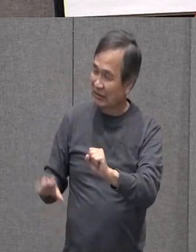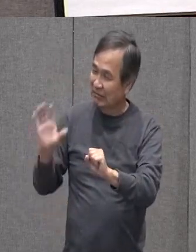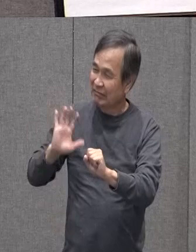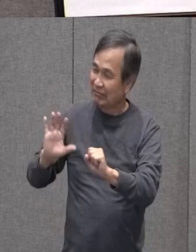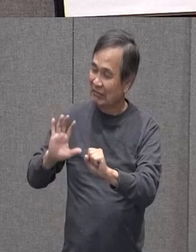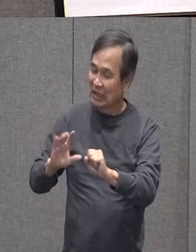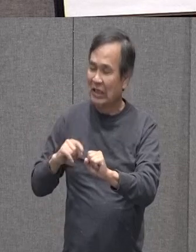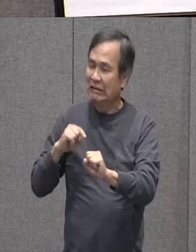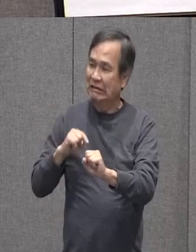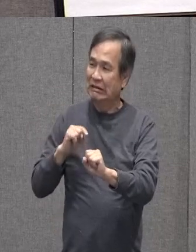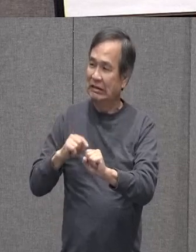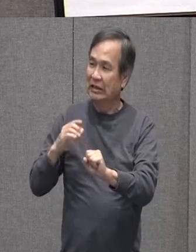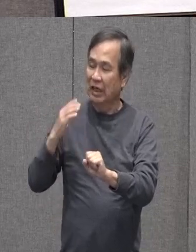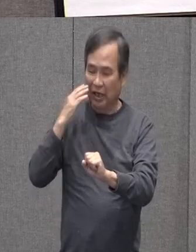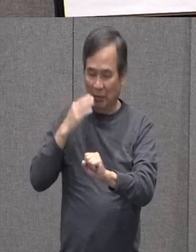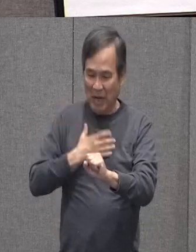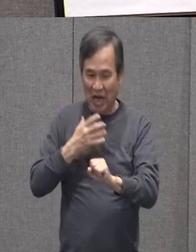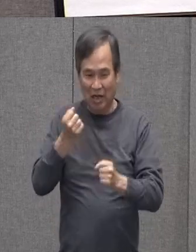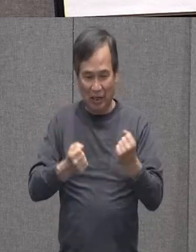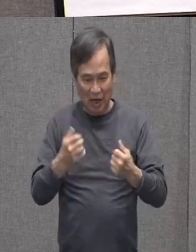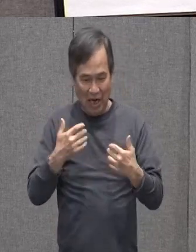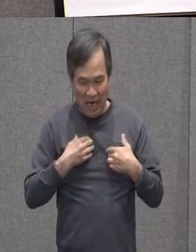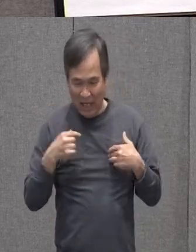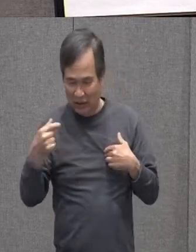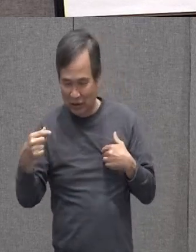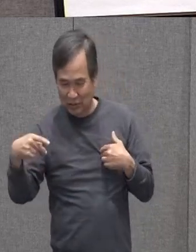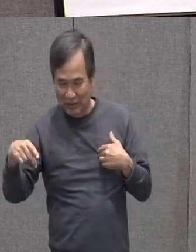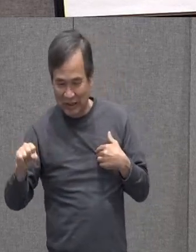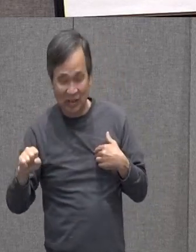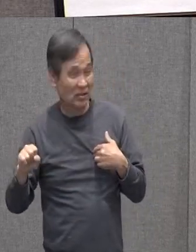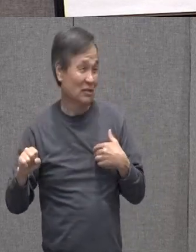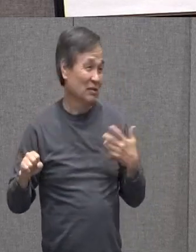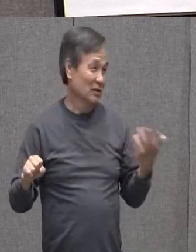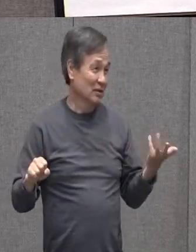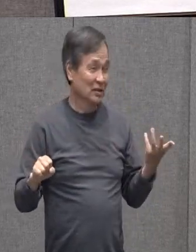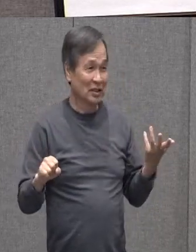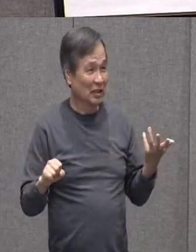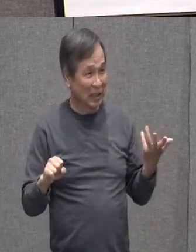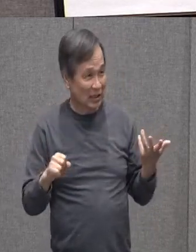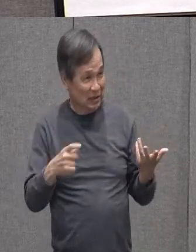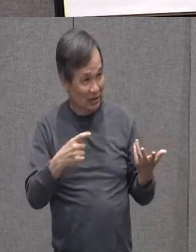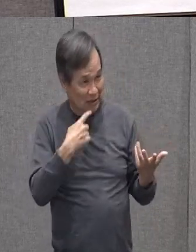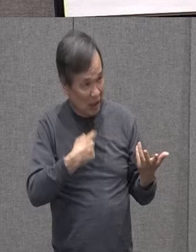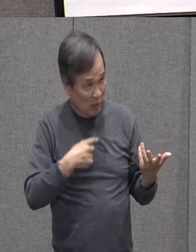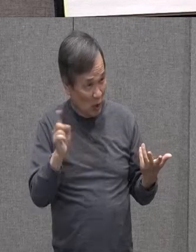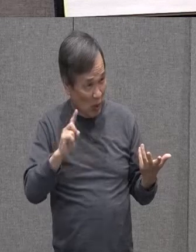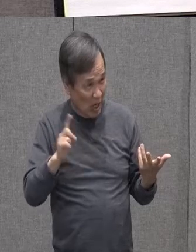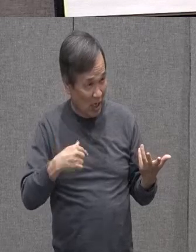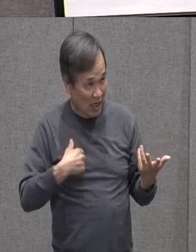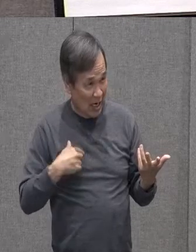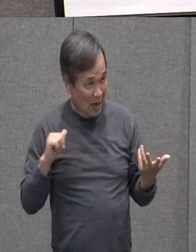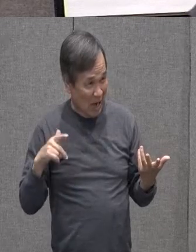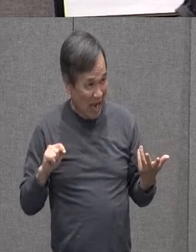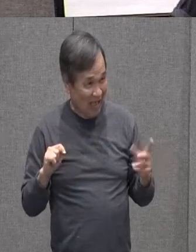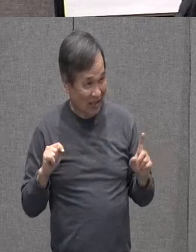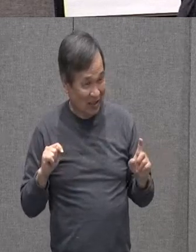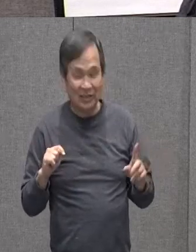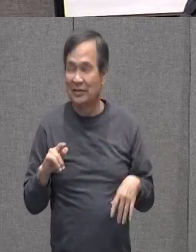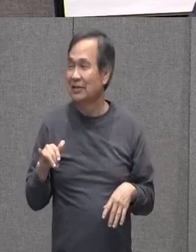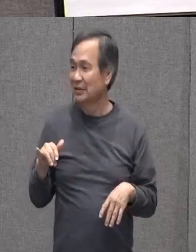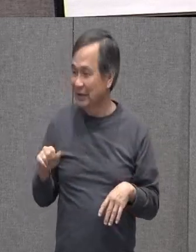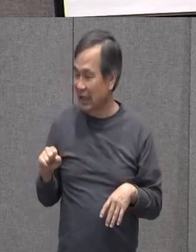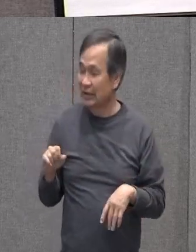And I know that there's one in my car. So is Yes. it kind of like helping me get somewhere? Yes. There you go. A GPS is